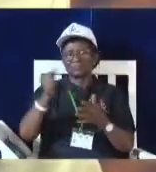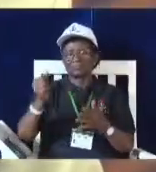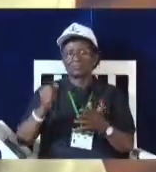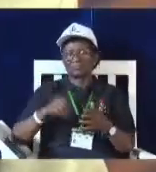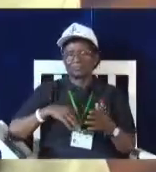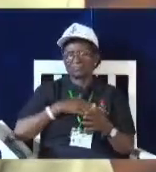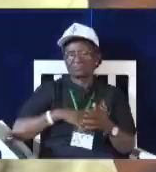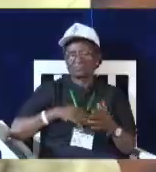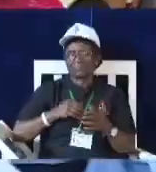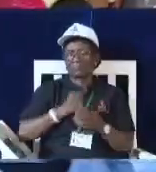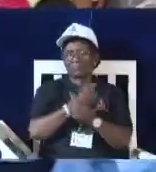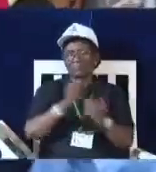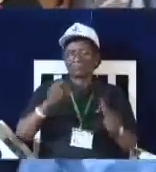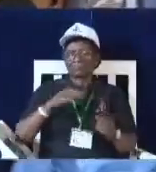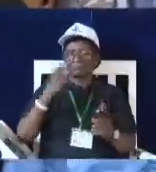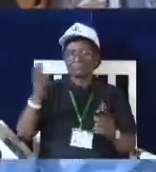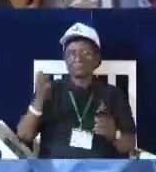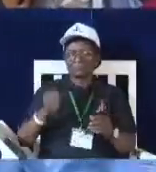Amen. Please save their souls.